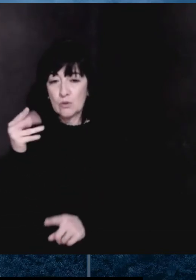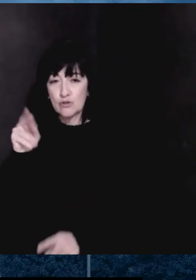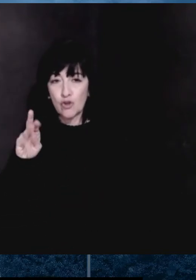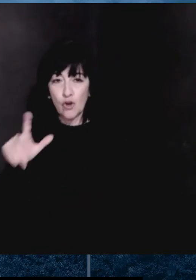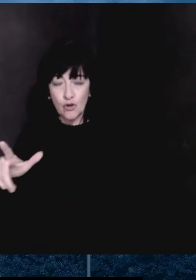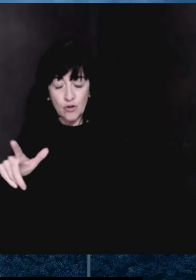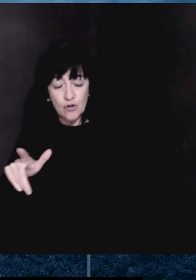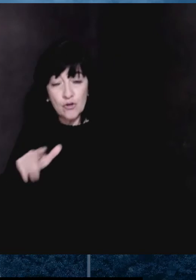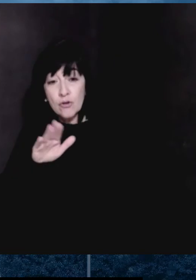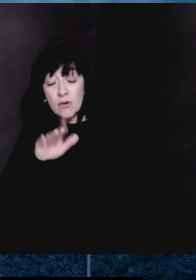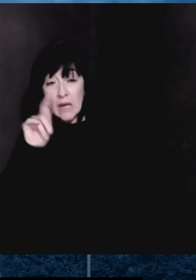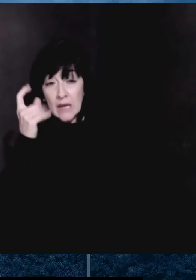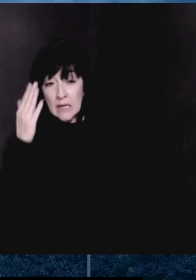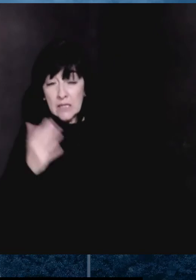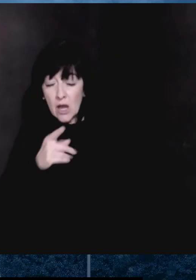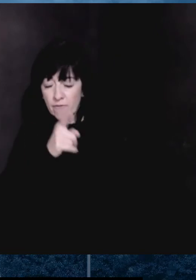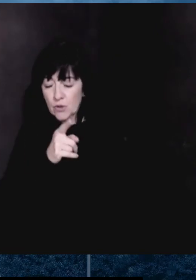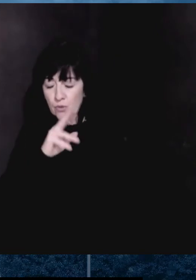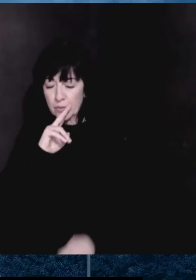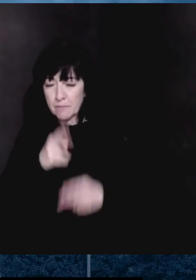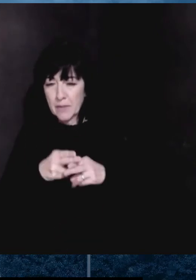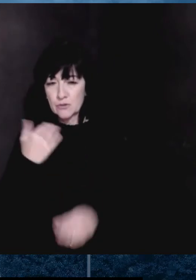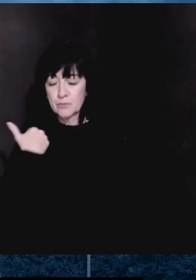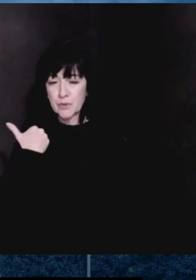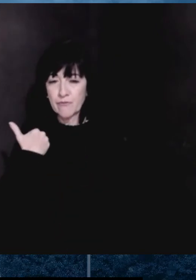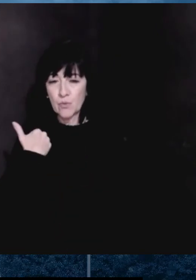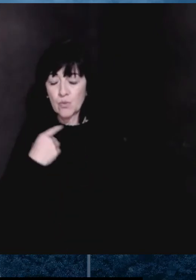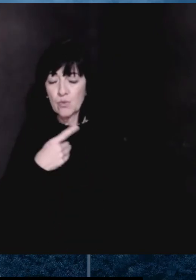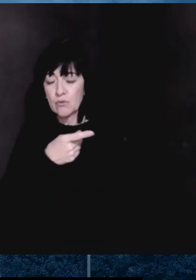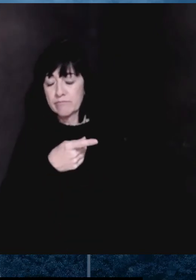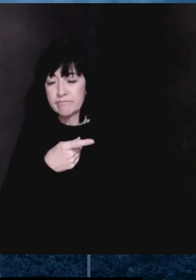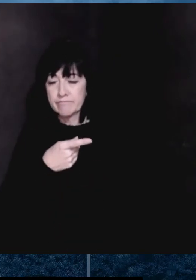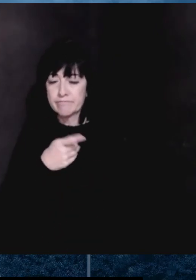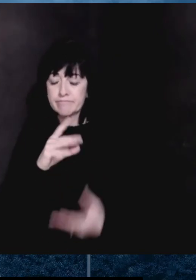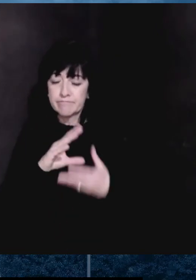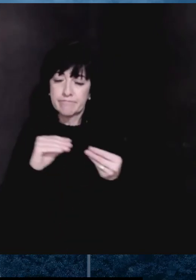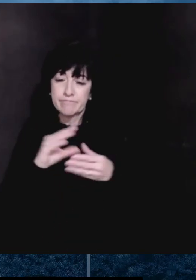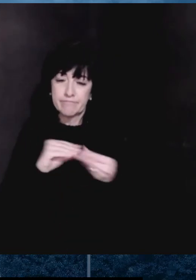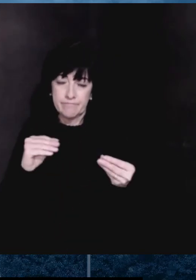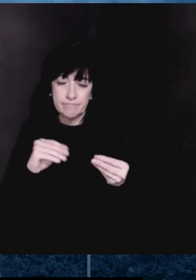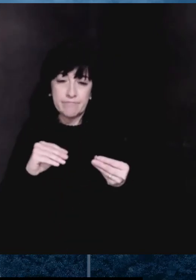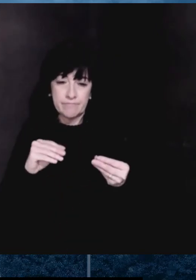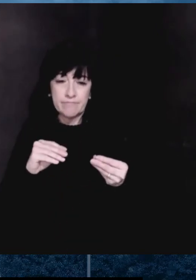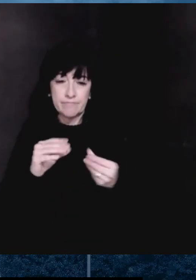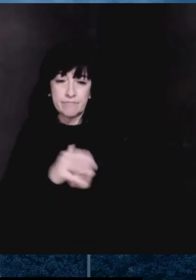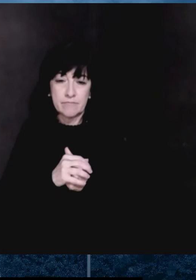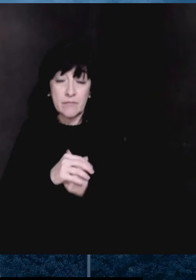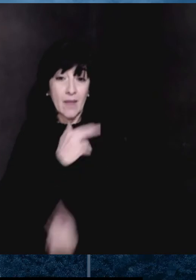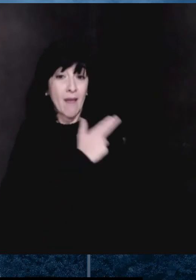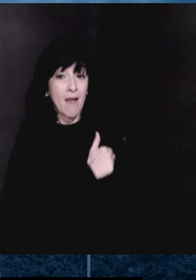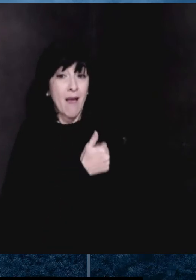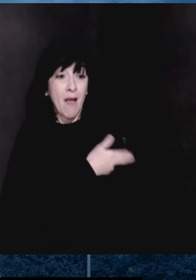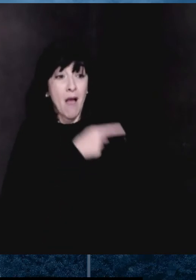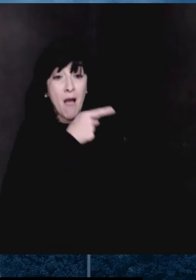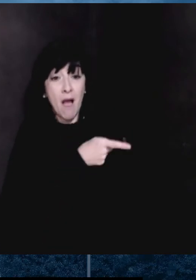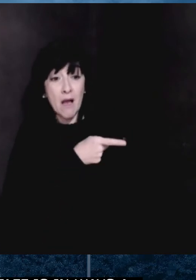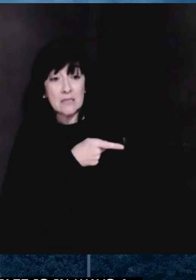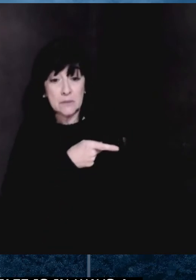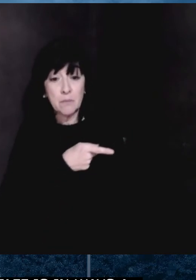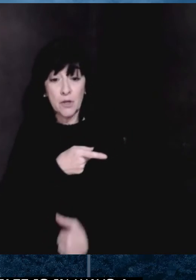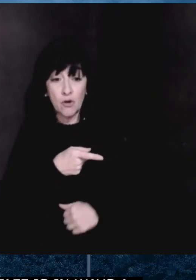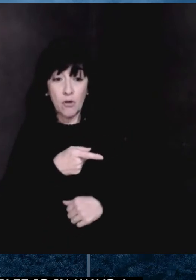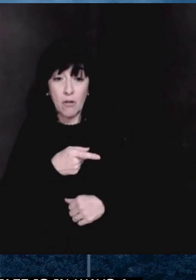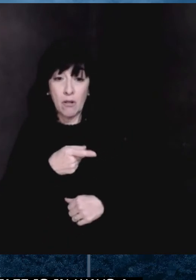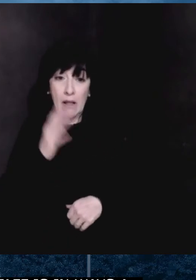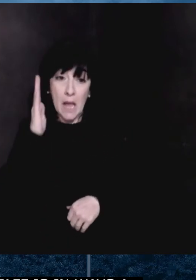Governor, you have said before that staff is in ways a bigger issue for hospitals right now than capacity